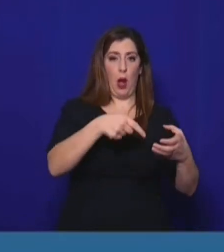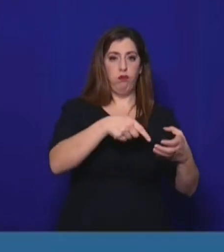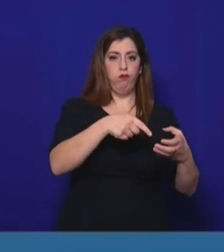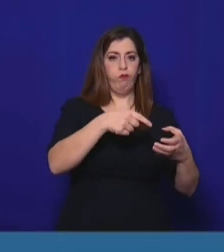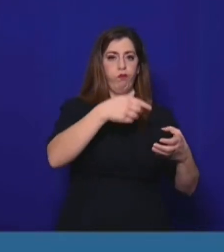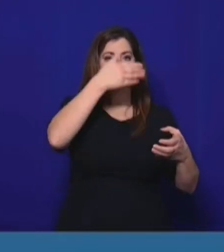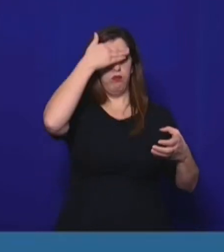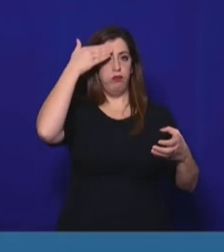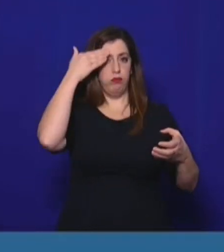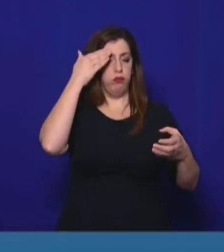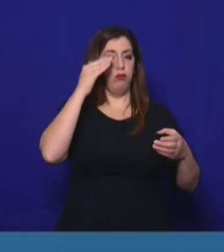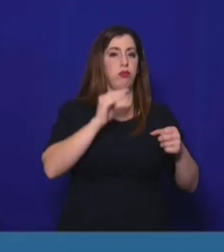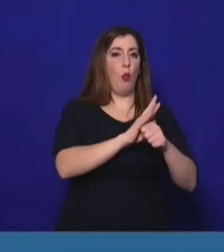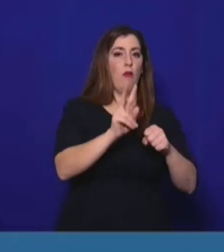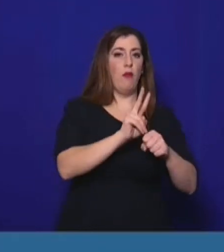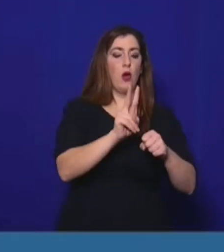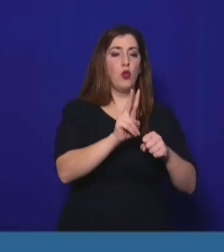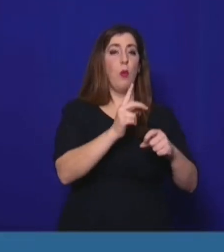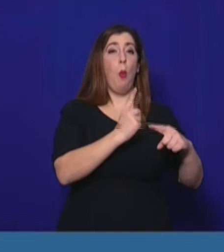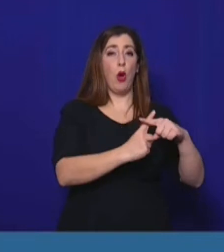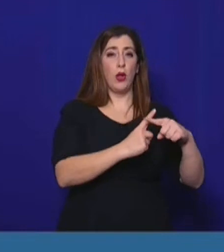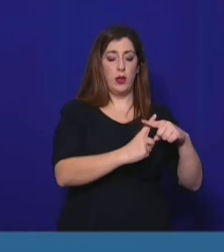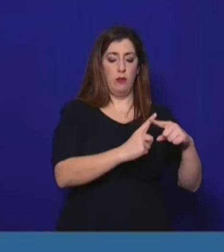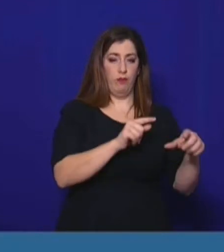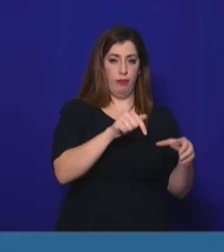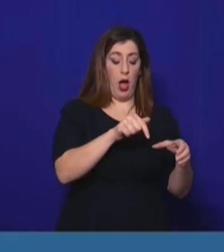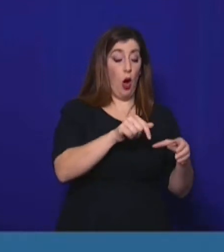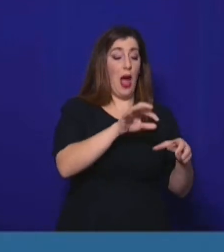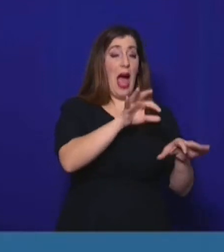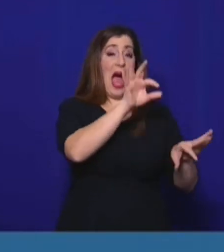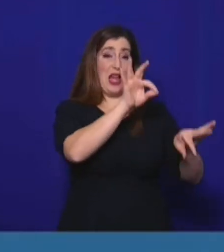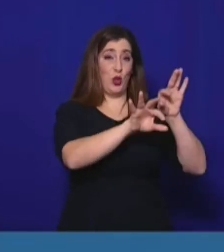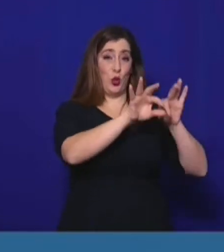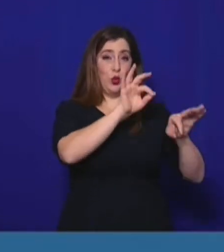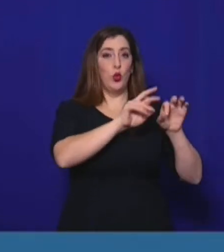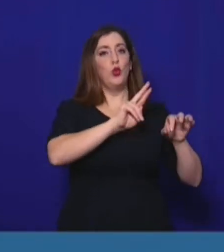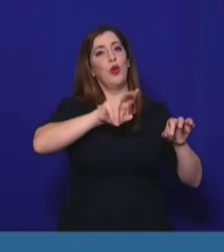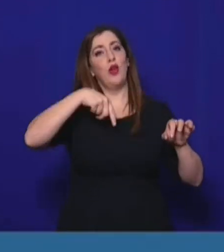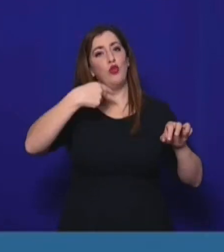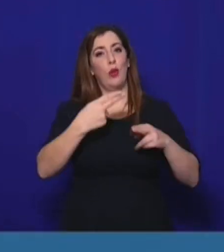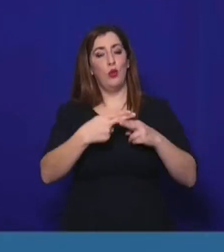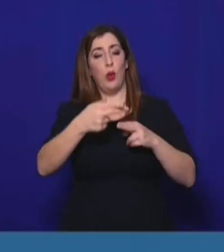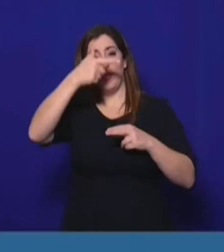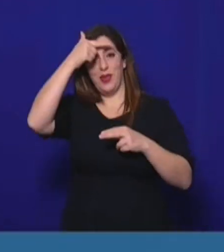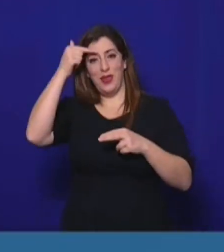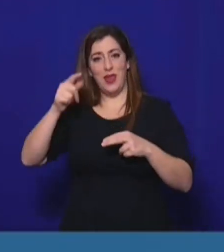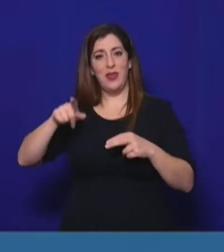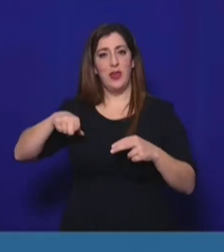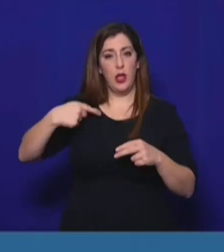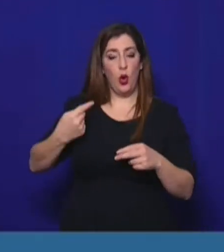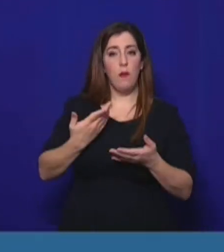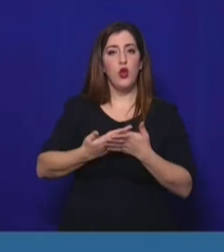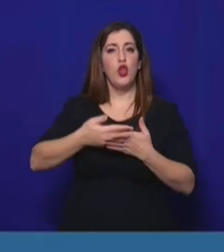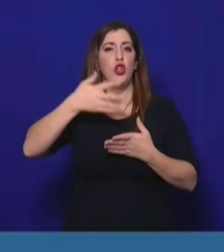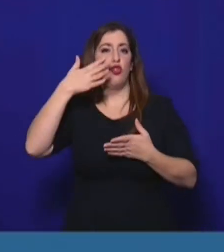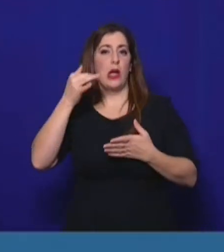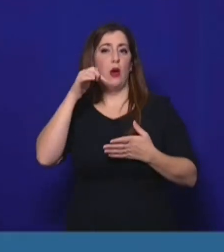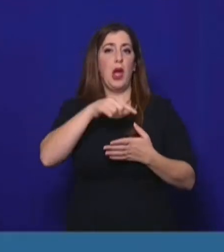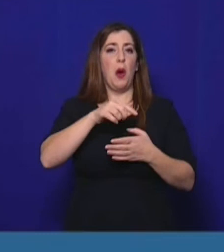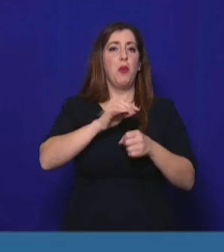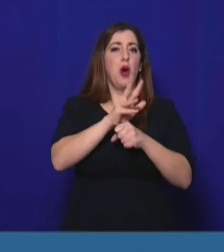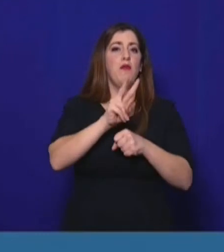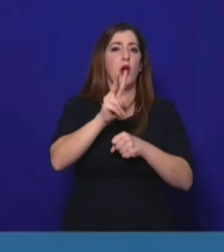nagħmlu genetic sequencing. Sa issa mill-riżultati li ħarġu qegħdin nistennew iktar riżultati, sa issa